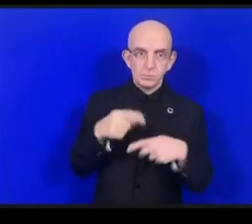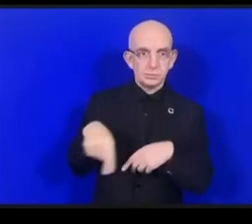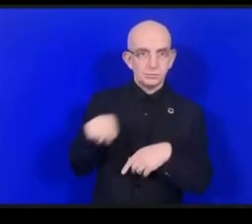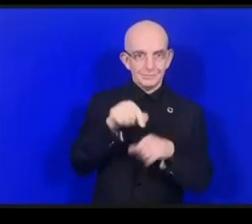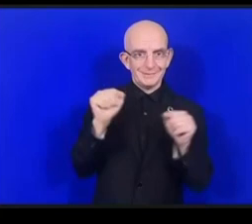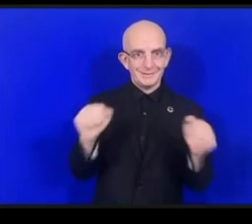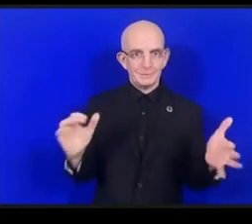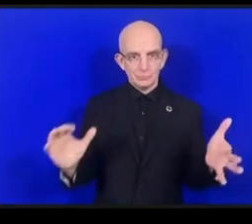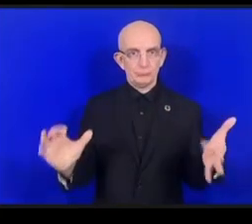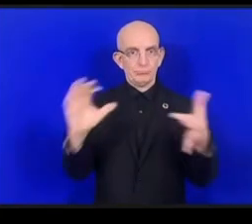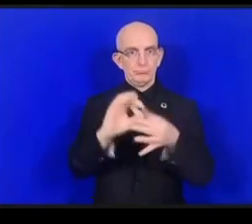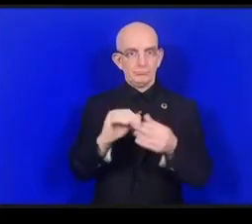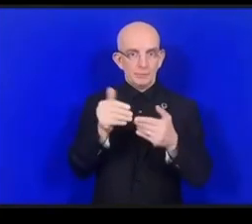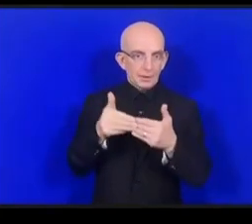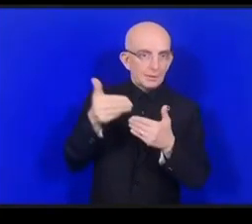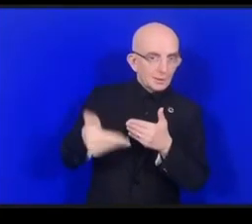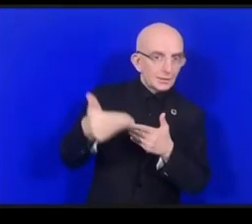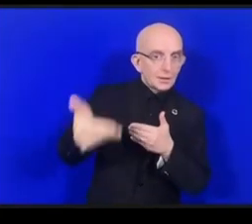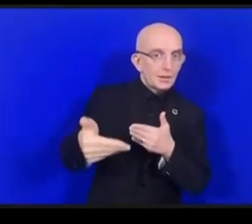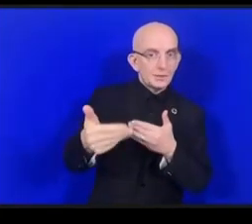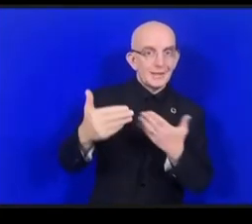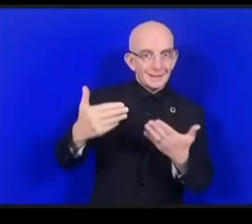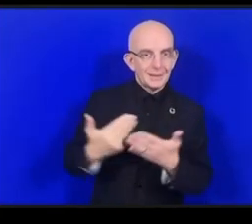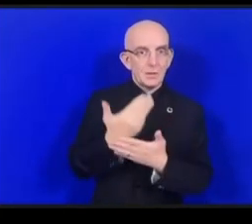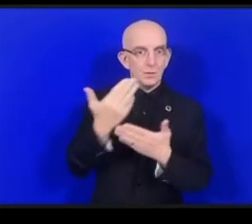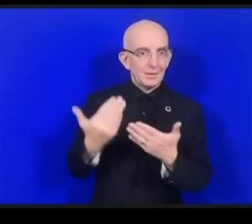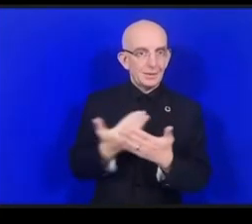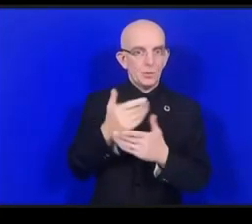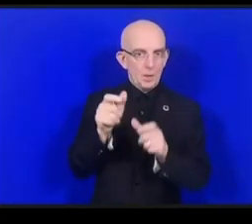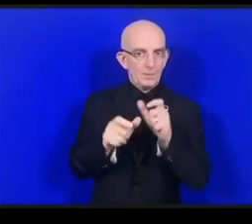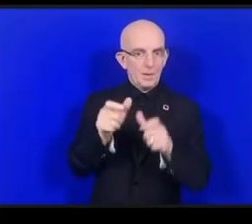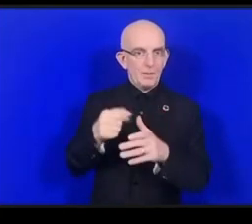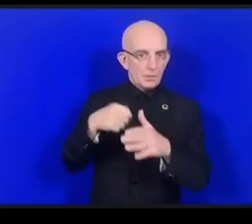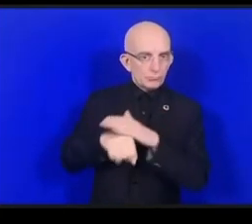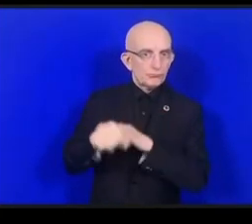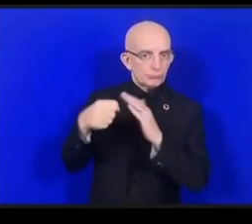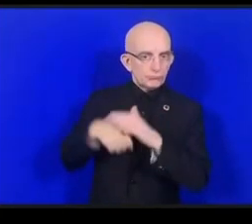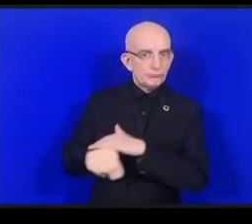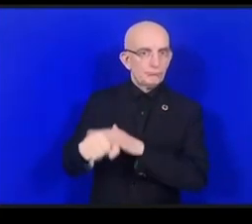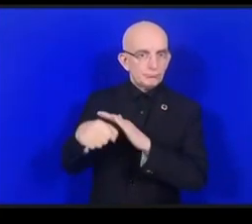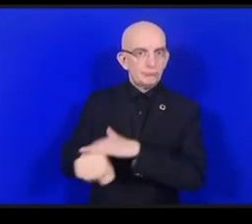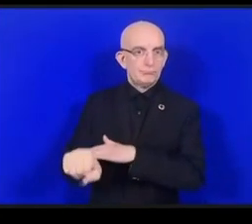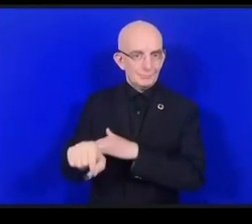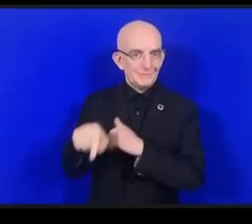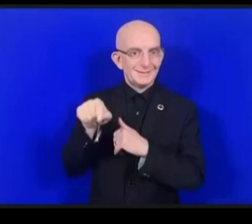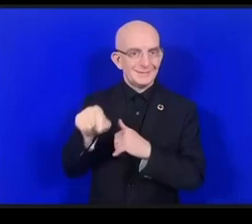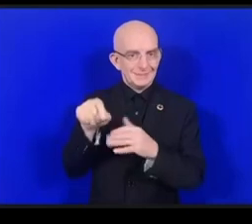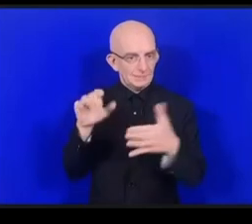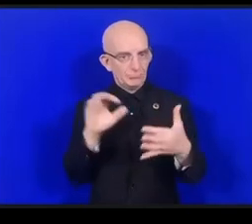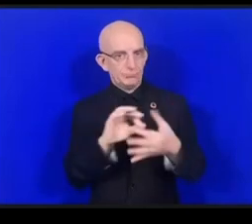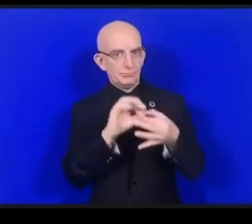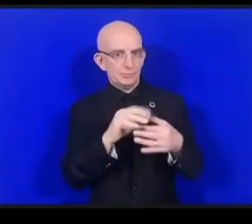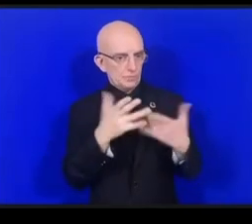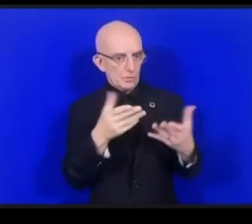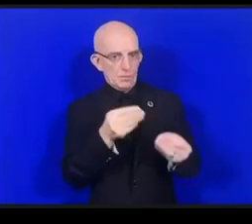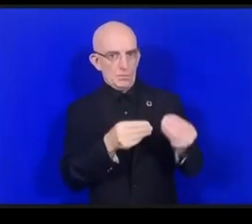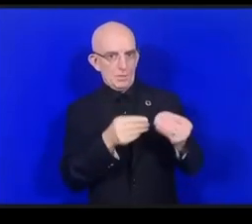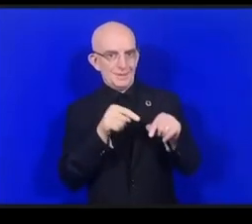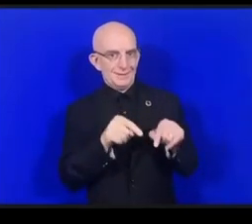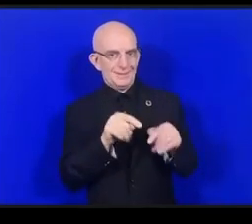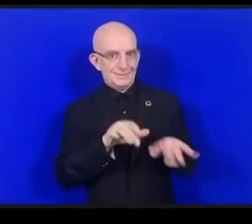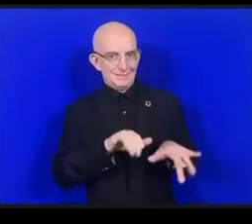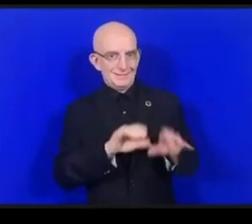engaging in addressing the issue of the internet moving forward for the for